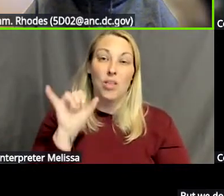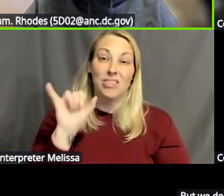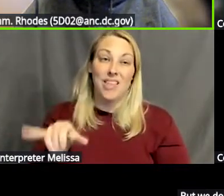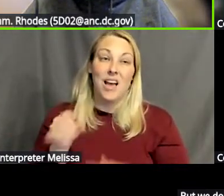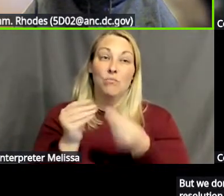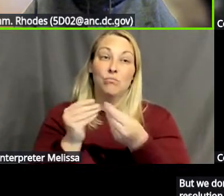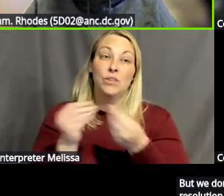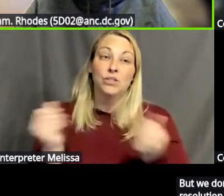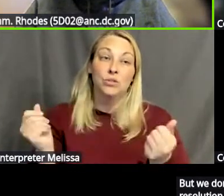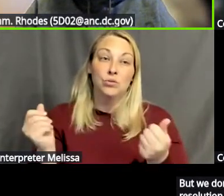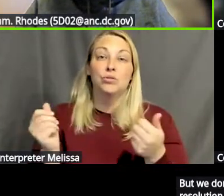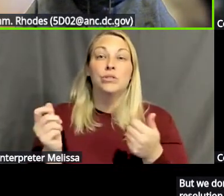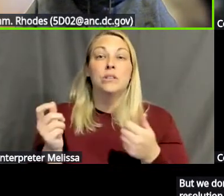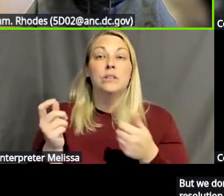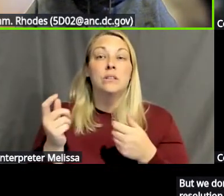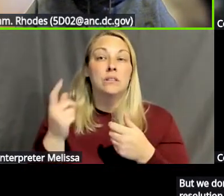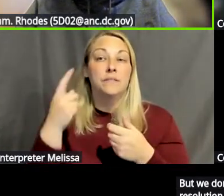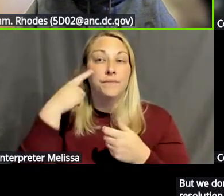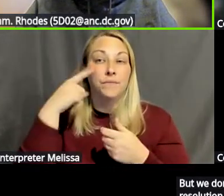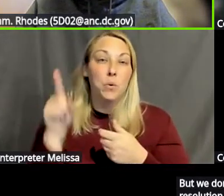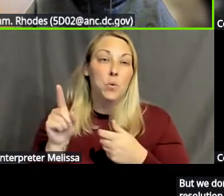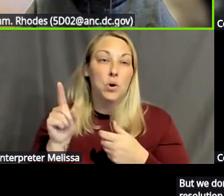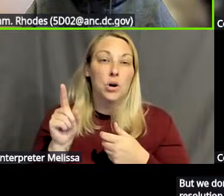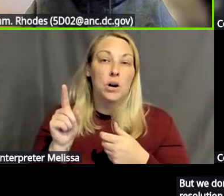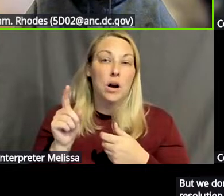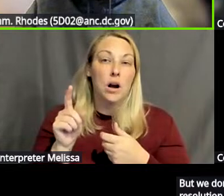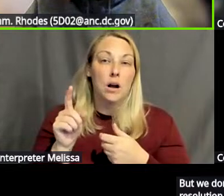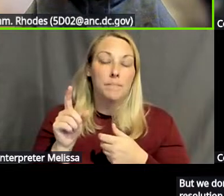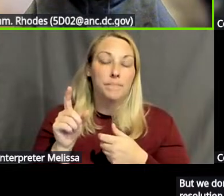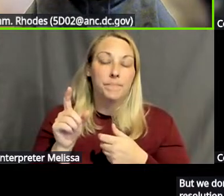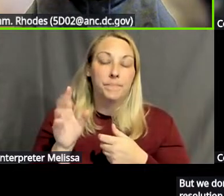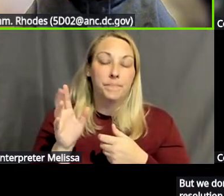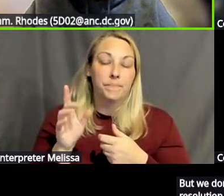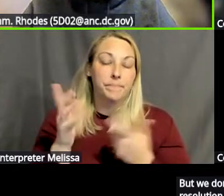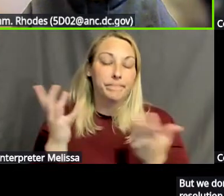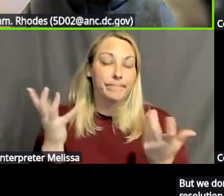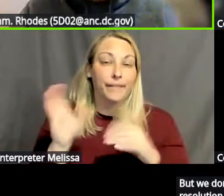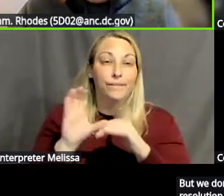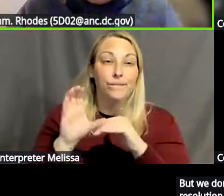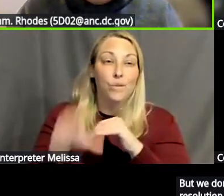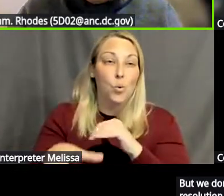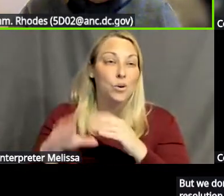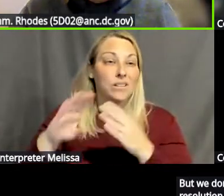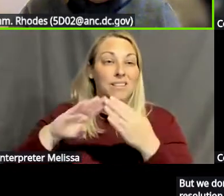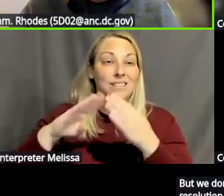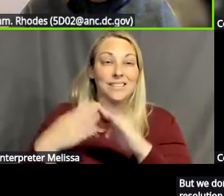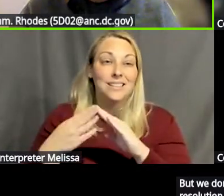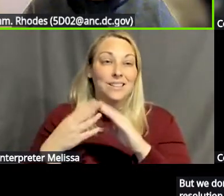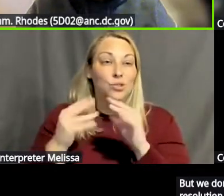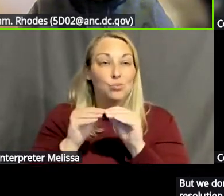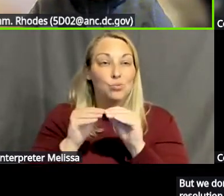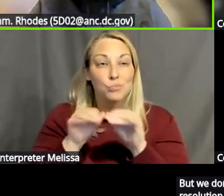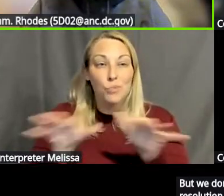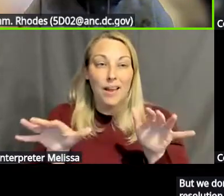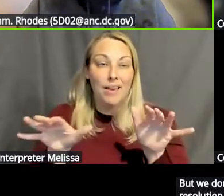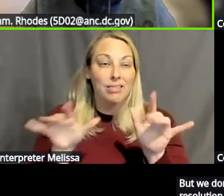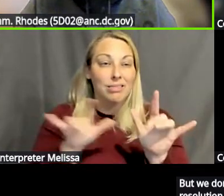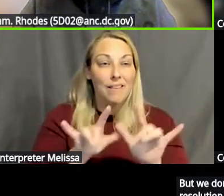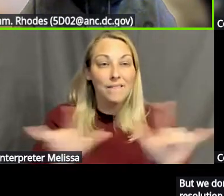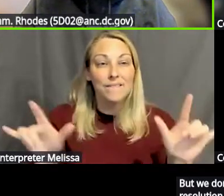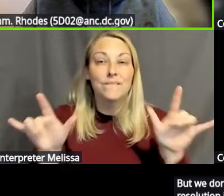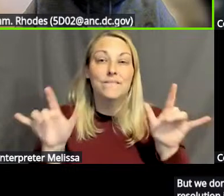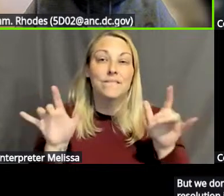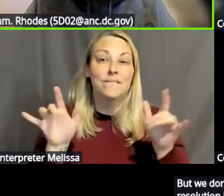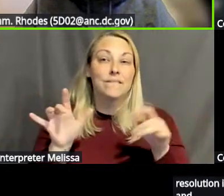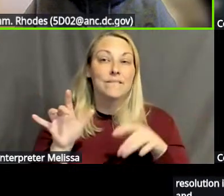is just to force the city to spread the love throughout the city and